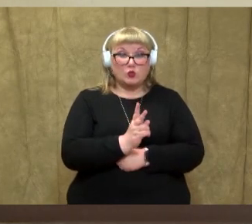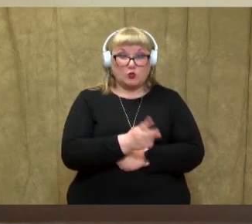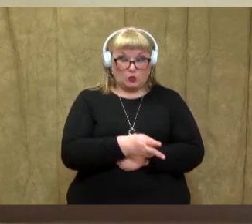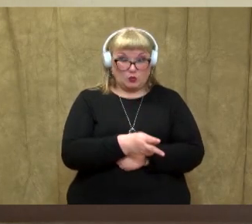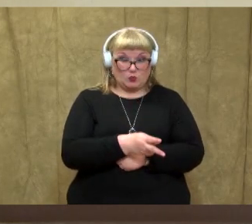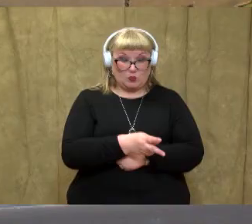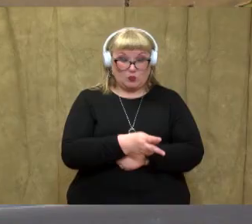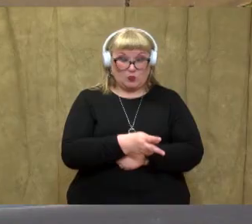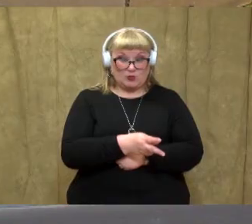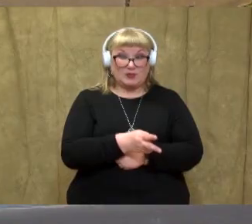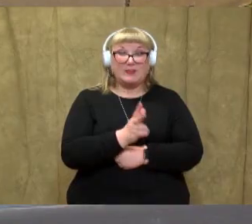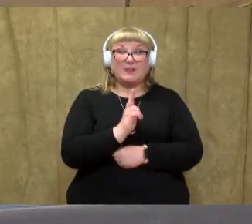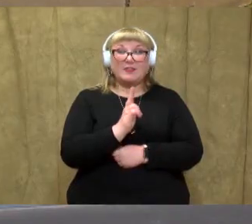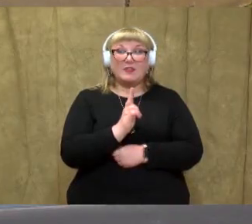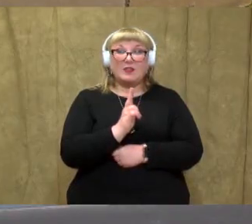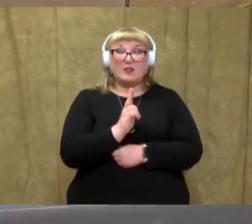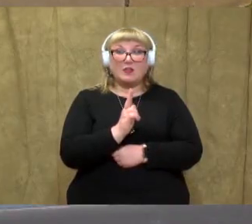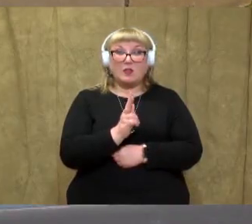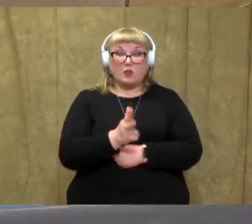2,